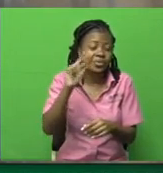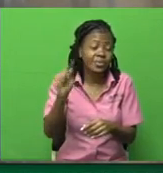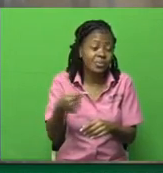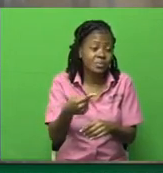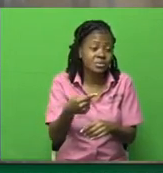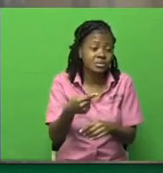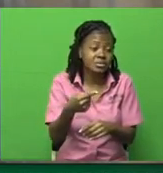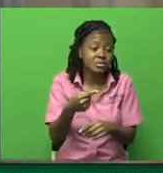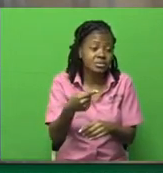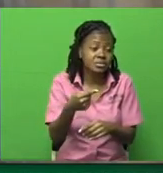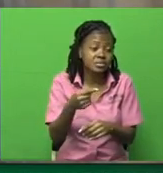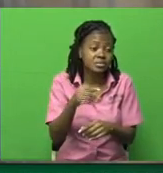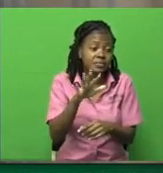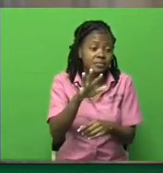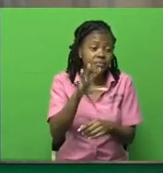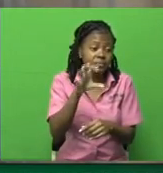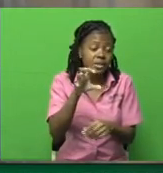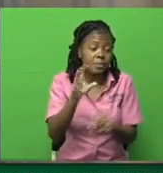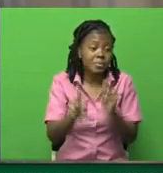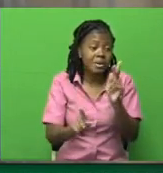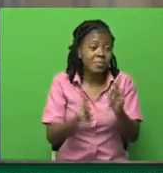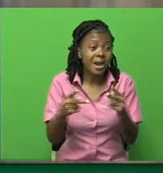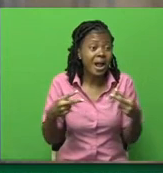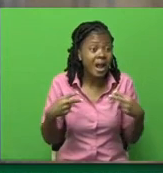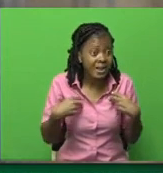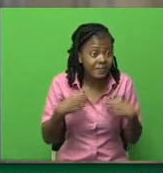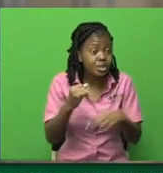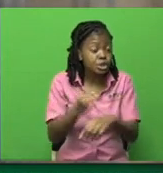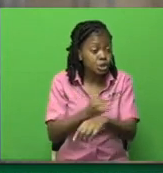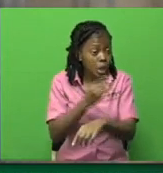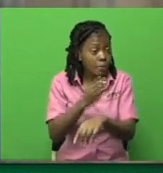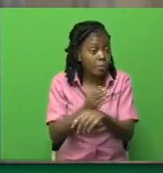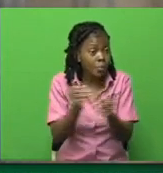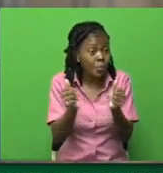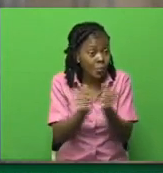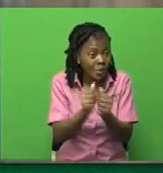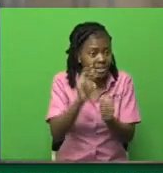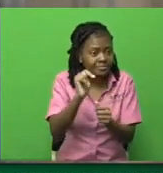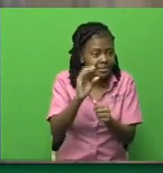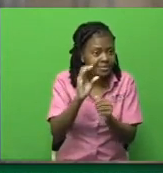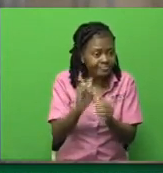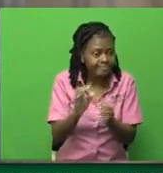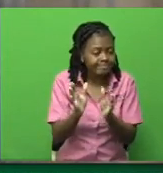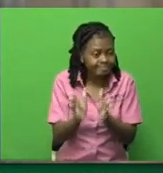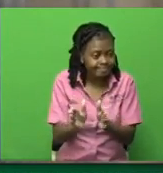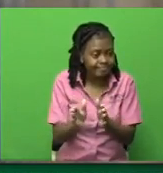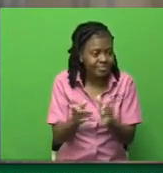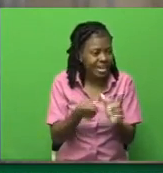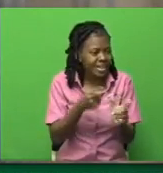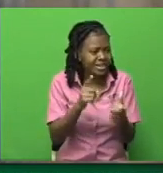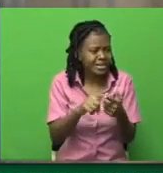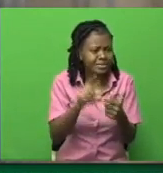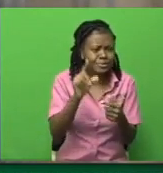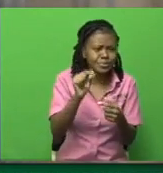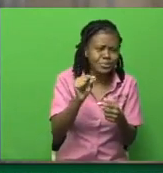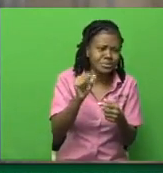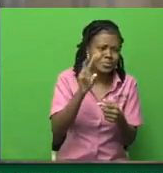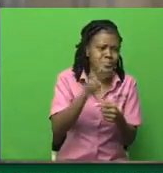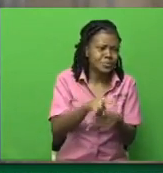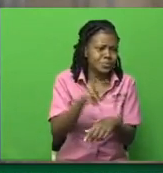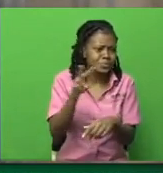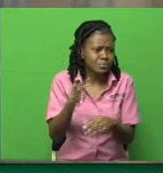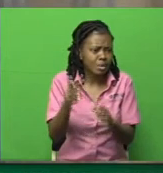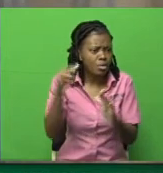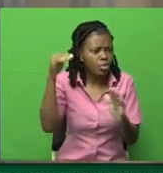500 persons with jobs in energy sector under my watch by quarter 1 2022 that figure collapsed at 10